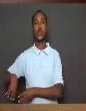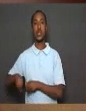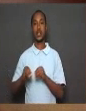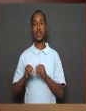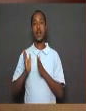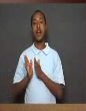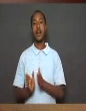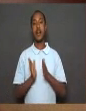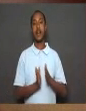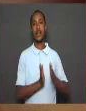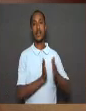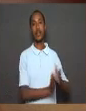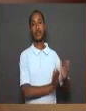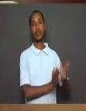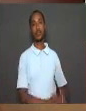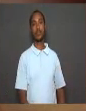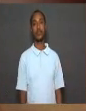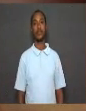Students, let's get ready.